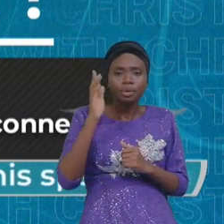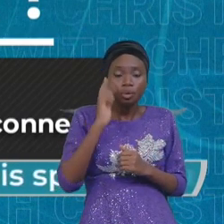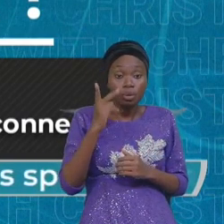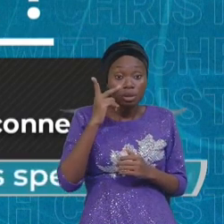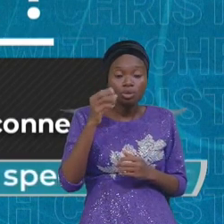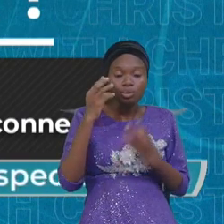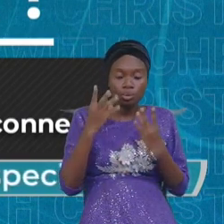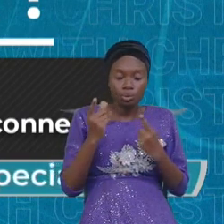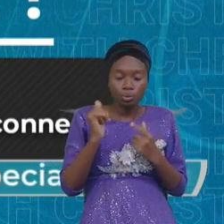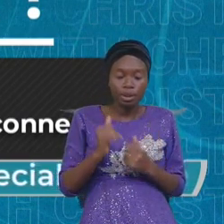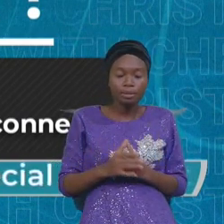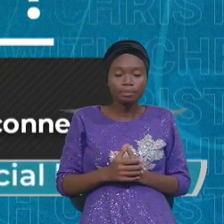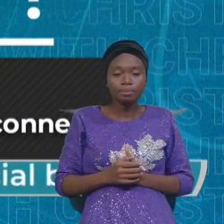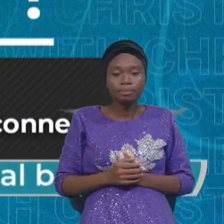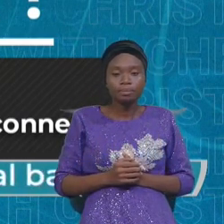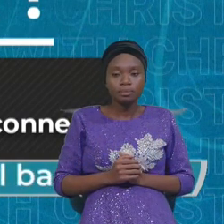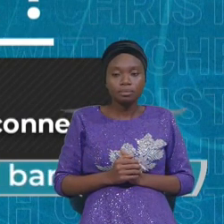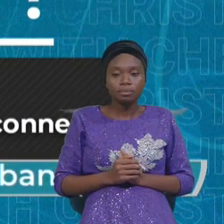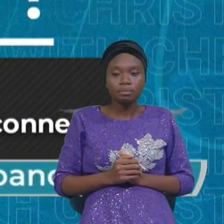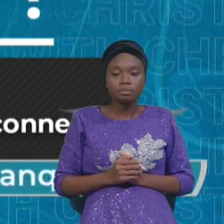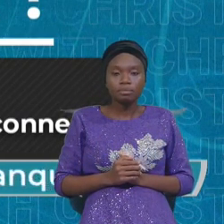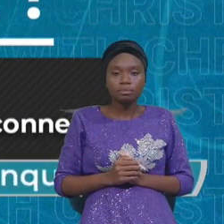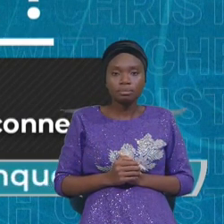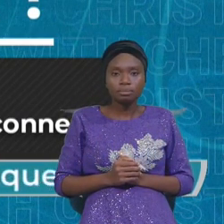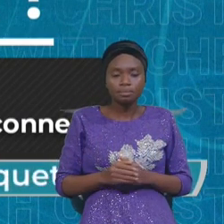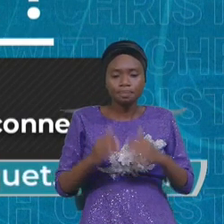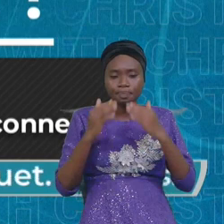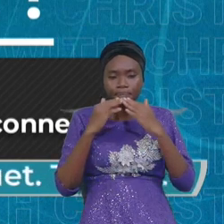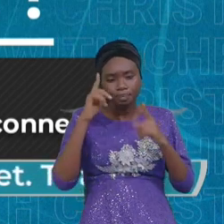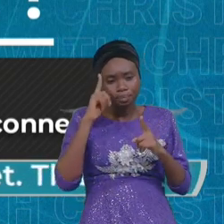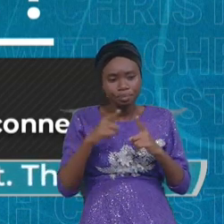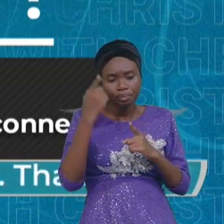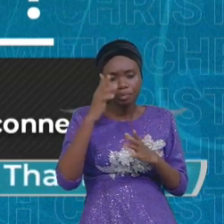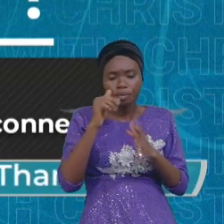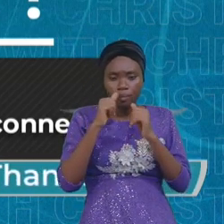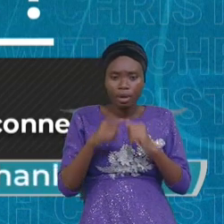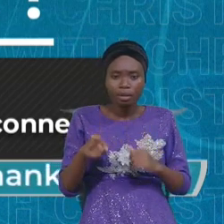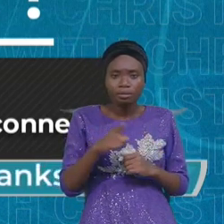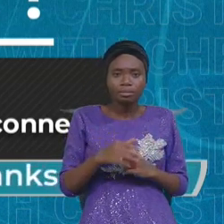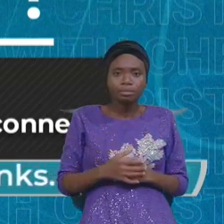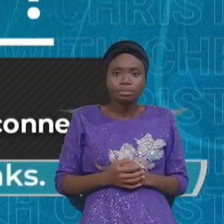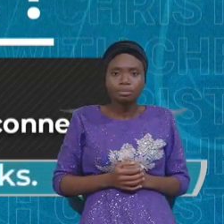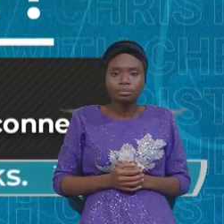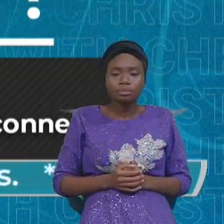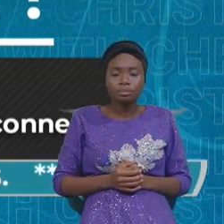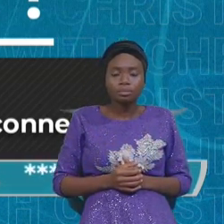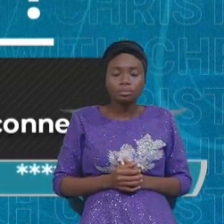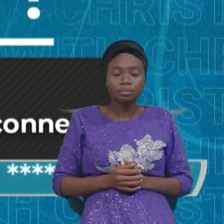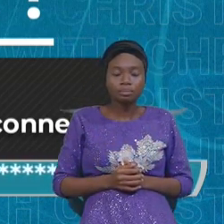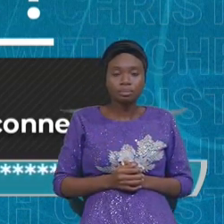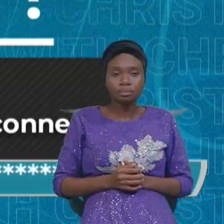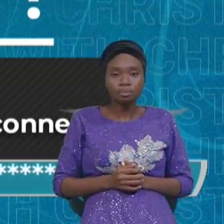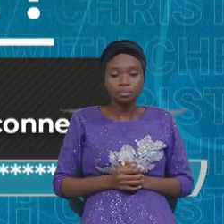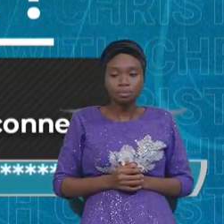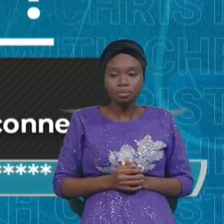quickly. Okay, thank you, brother. God bless you. I can see your flag. Yes, to